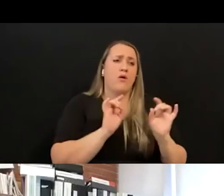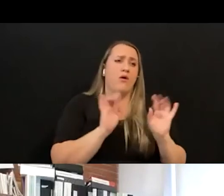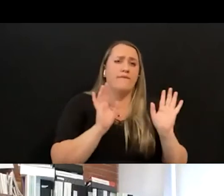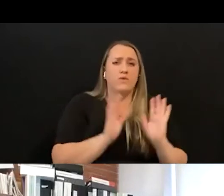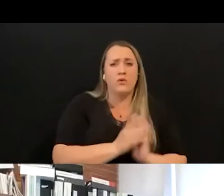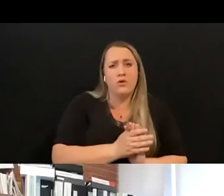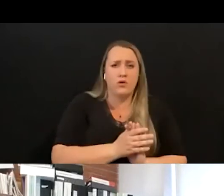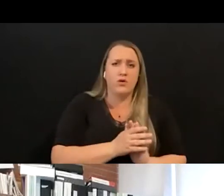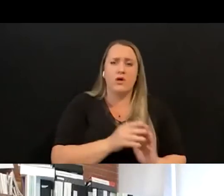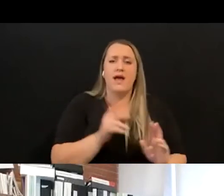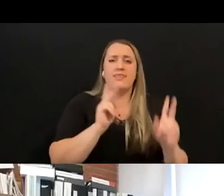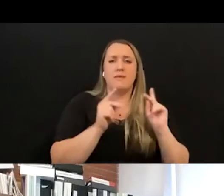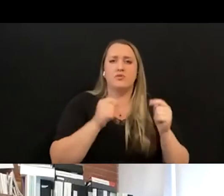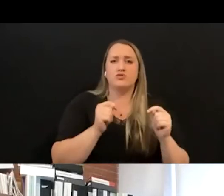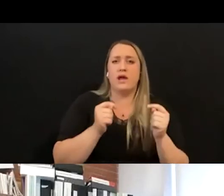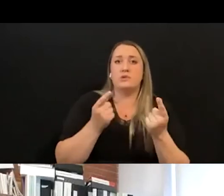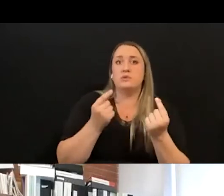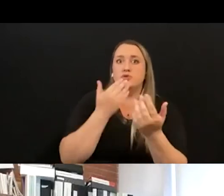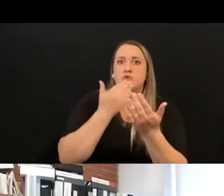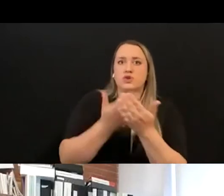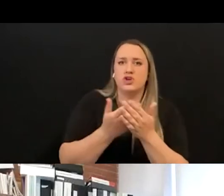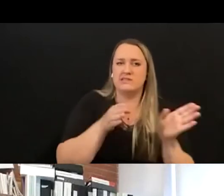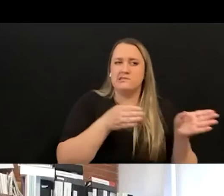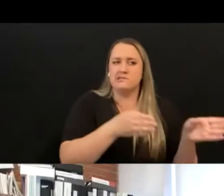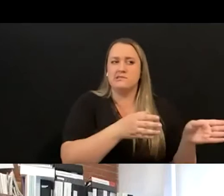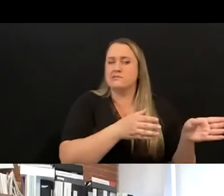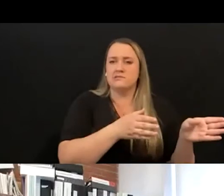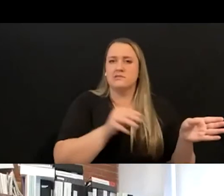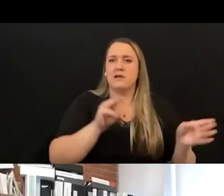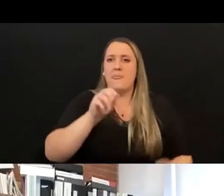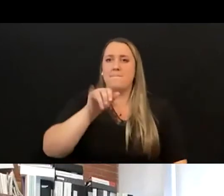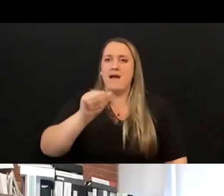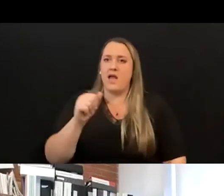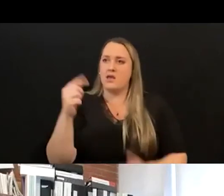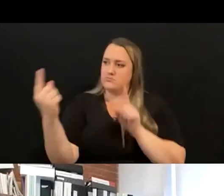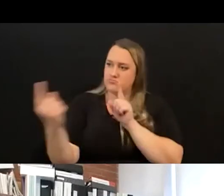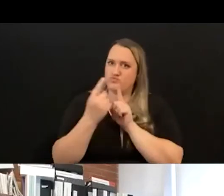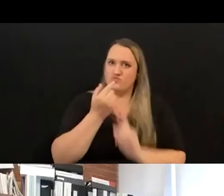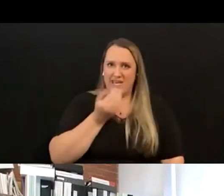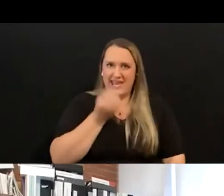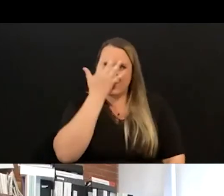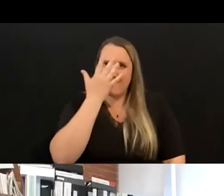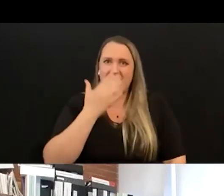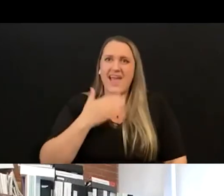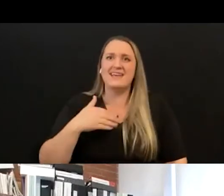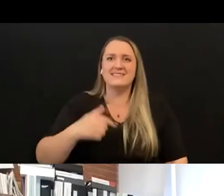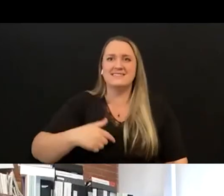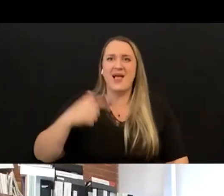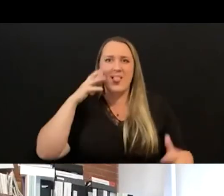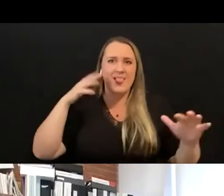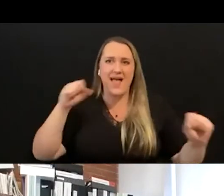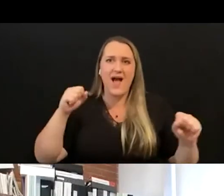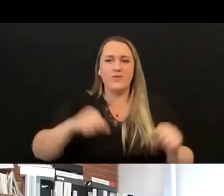kind of realm of it. And so Maia was very much in your face, kind of loud and proud and